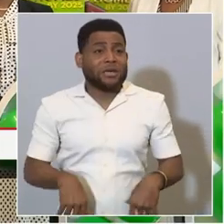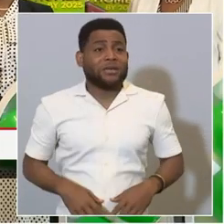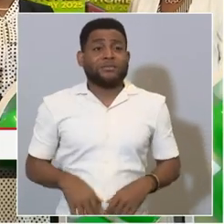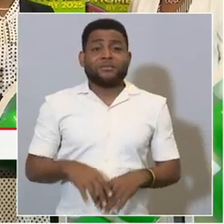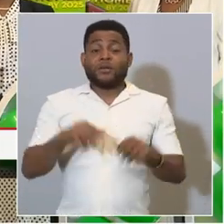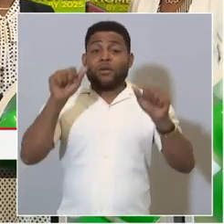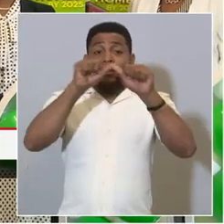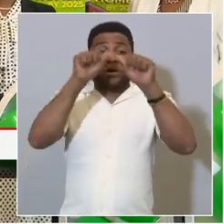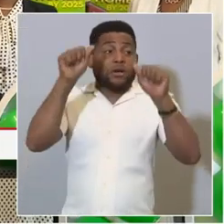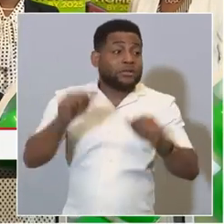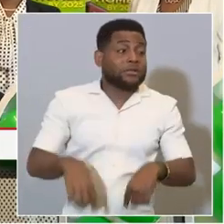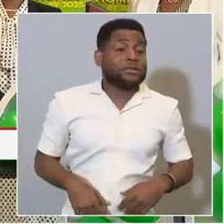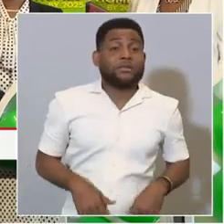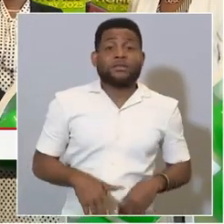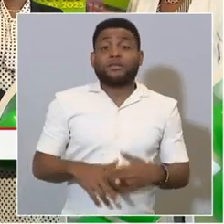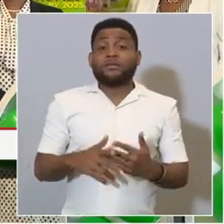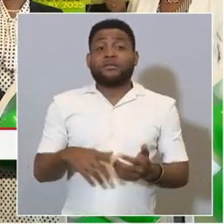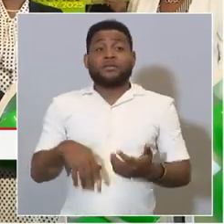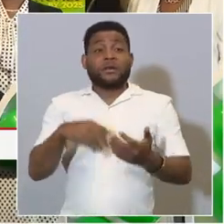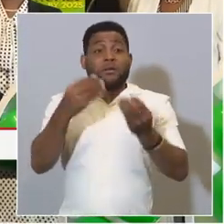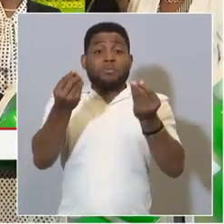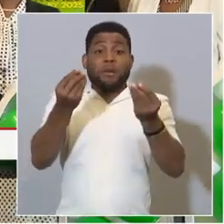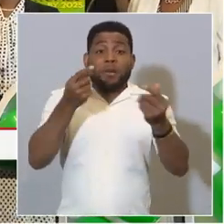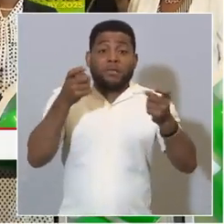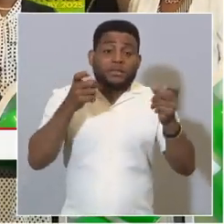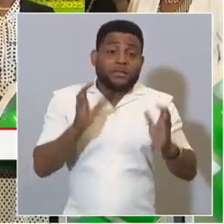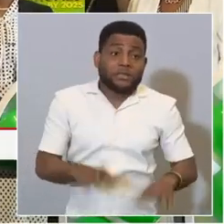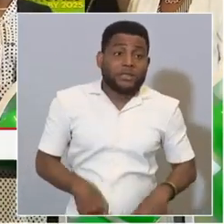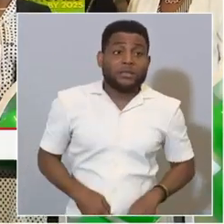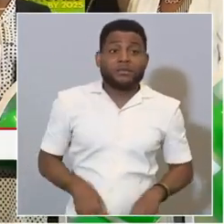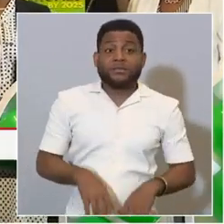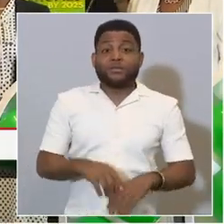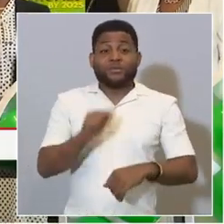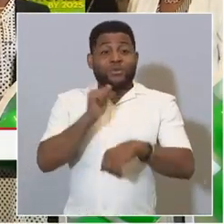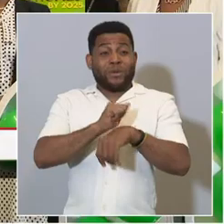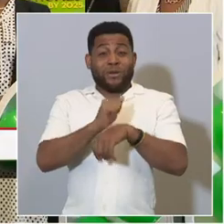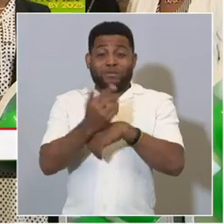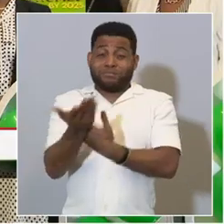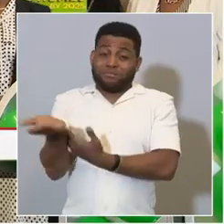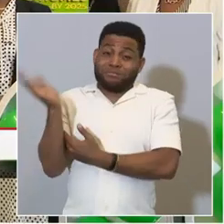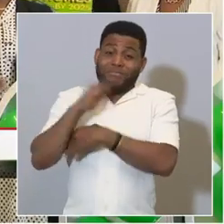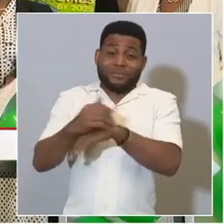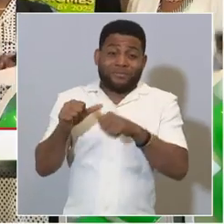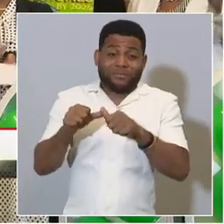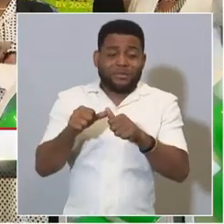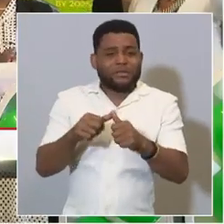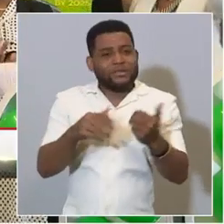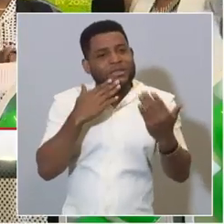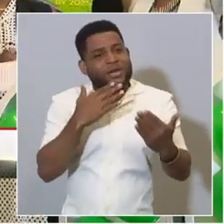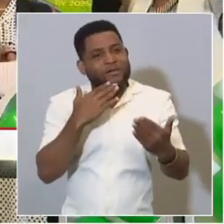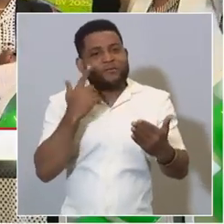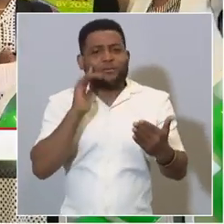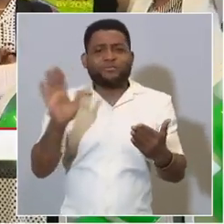these properties day in and day out. Thank you all for delivering this goal and maintaining it for us.